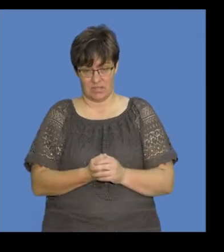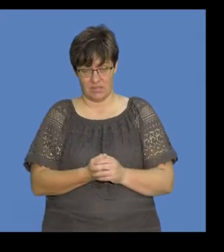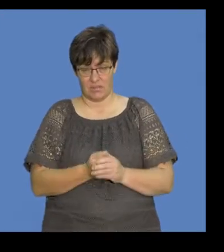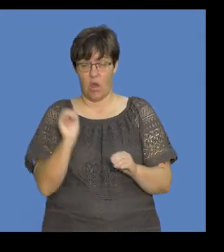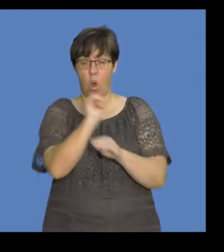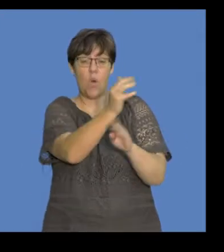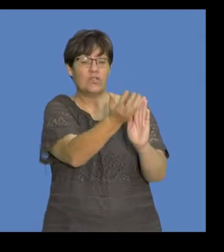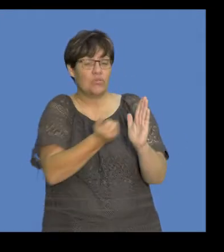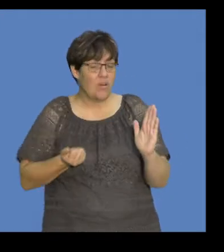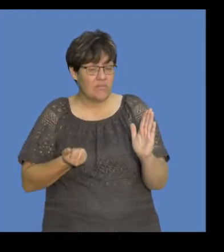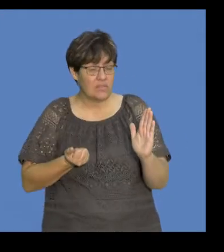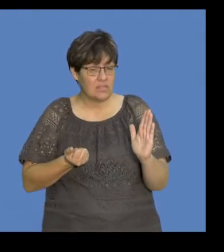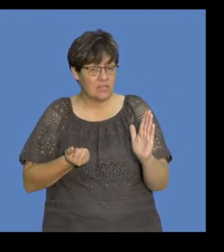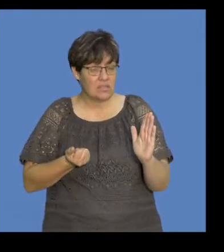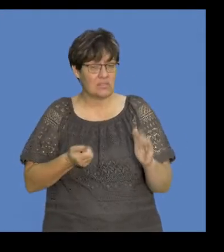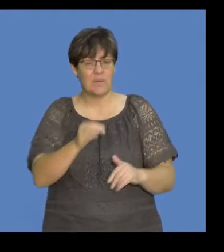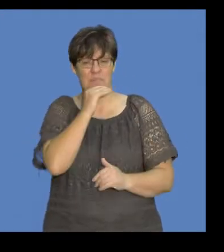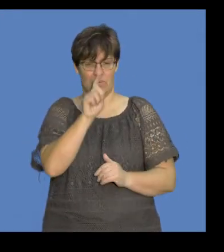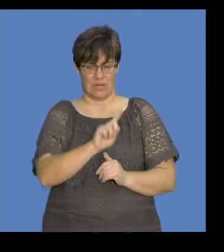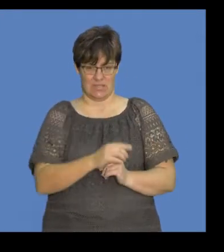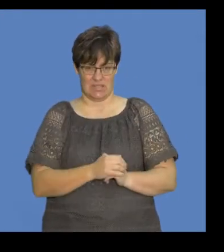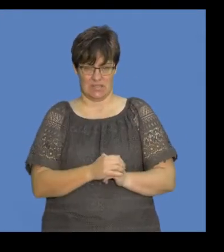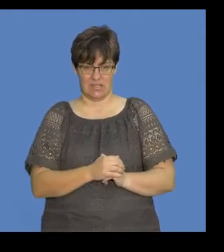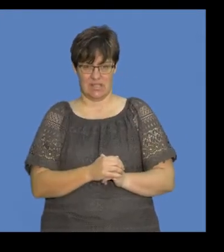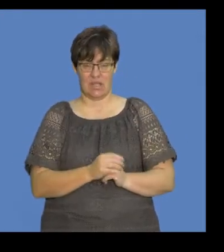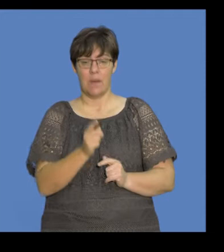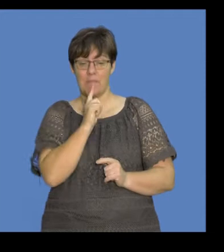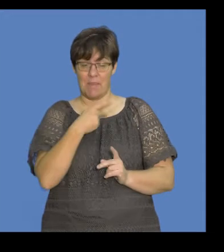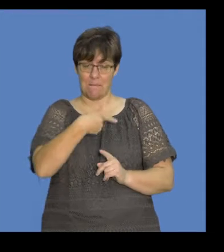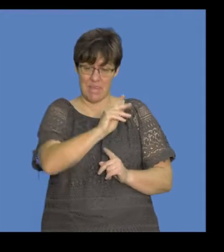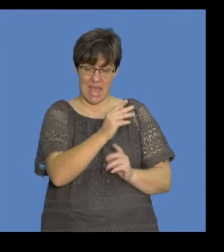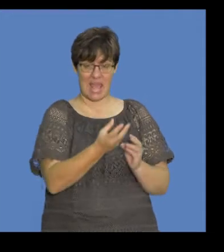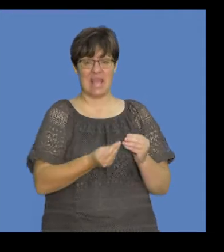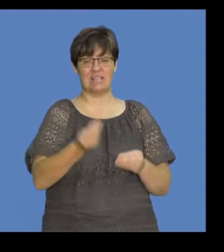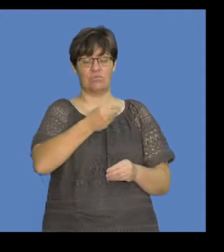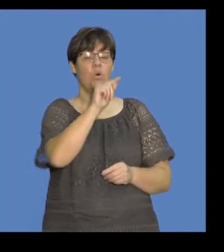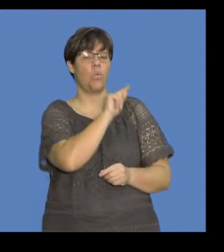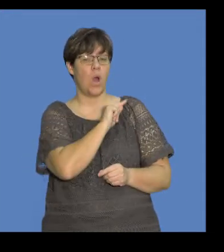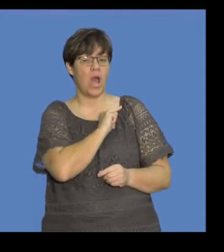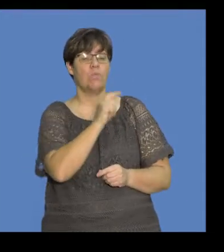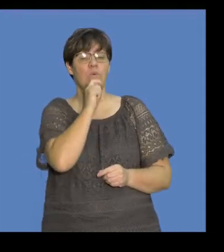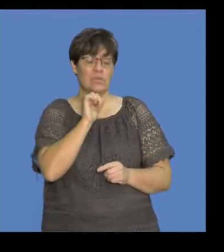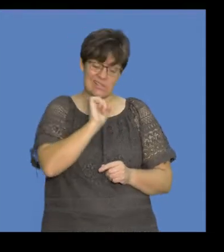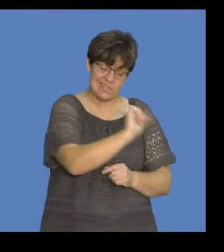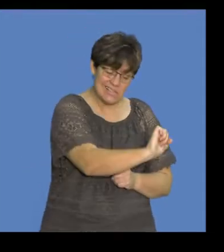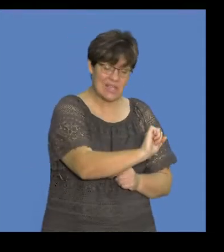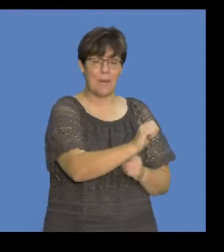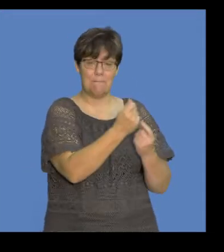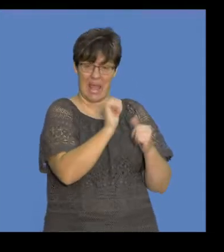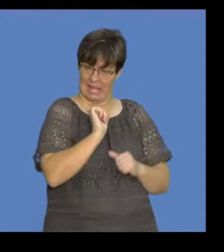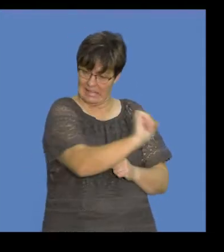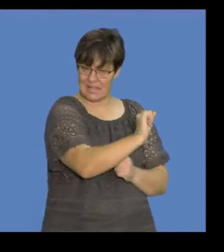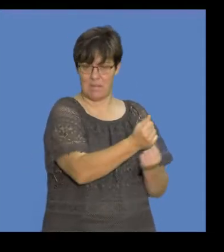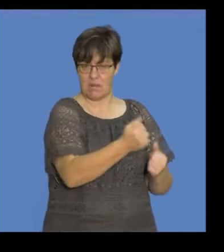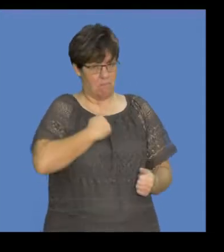Interest on overdraft is the interest that we have to pay for using money from the